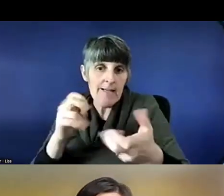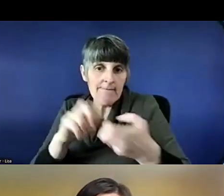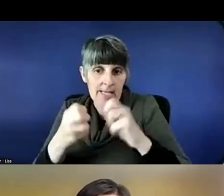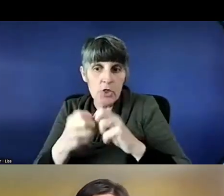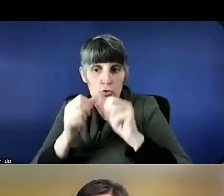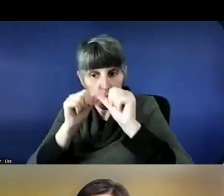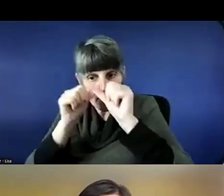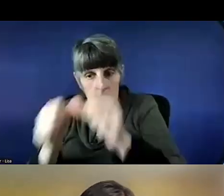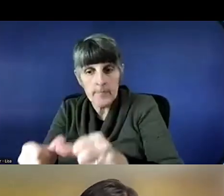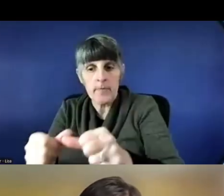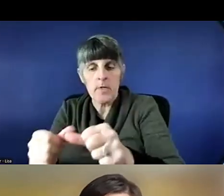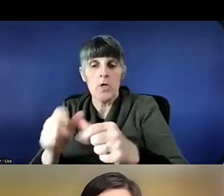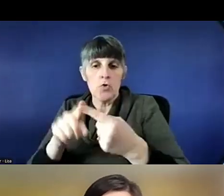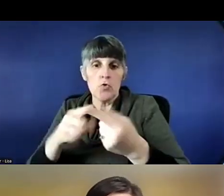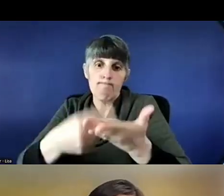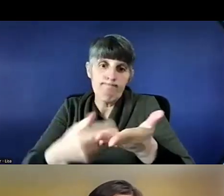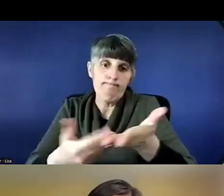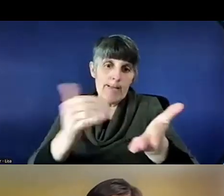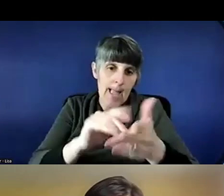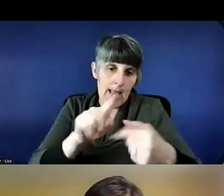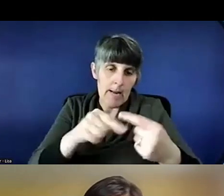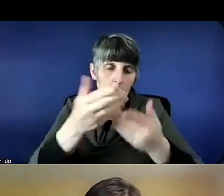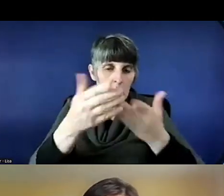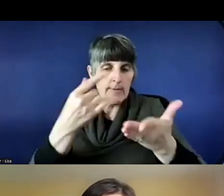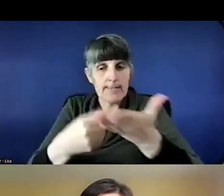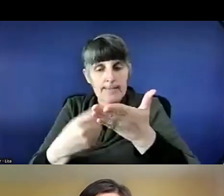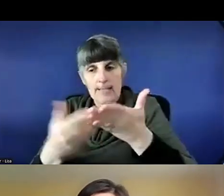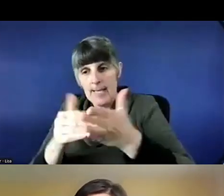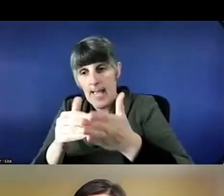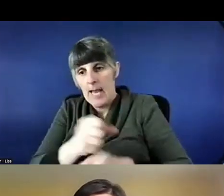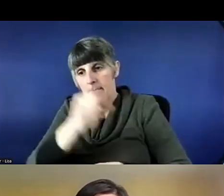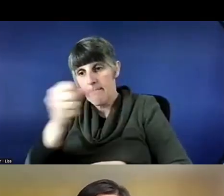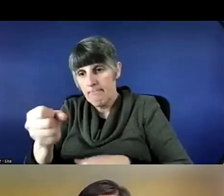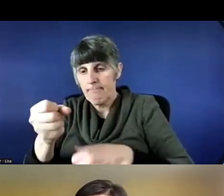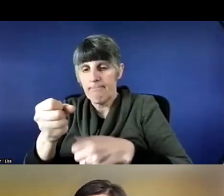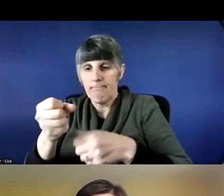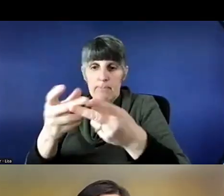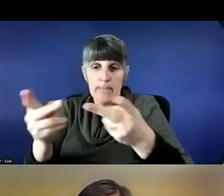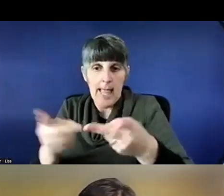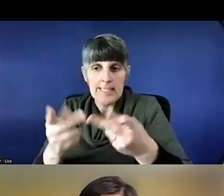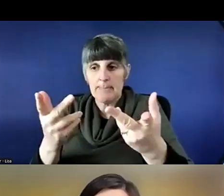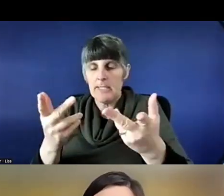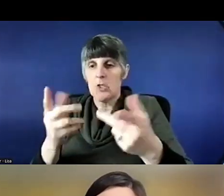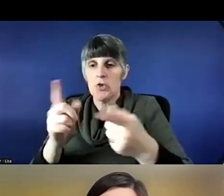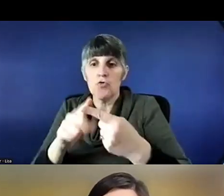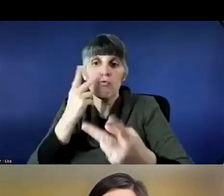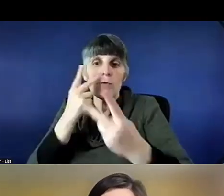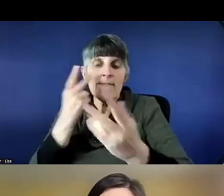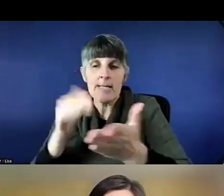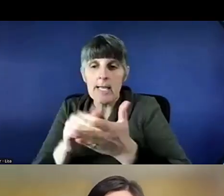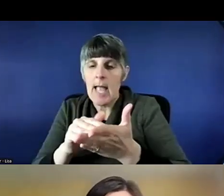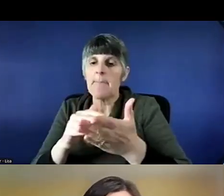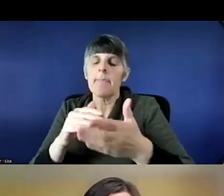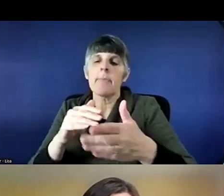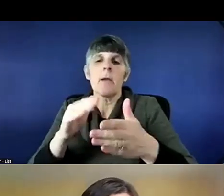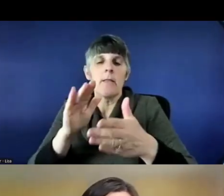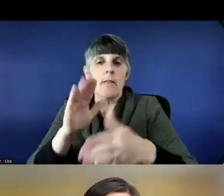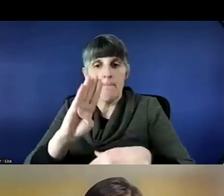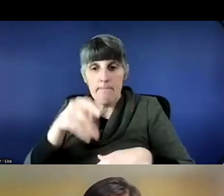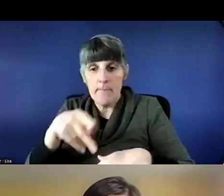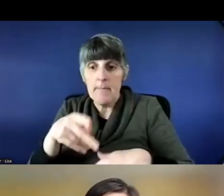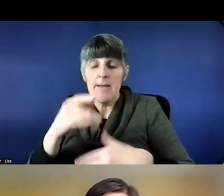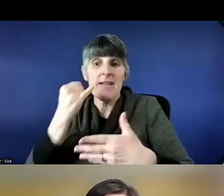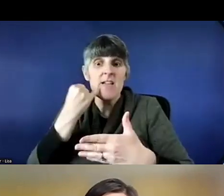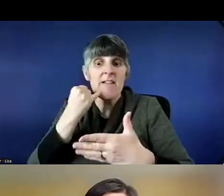are continuing, to talk again about services, talk again about placement, to revisit the behavioral intervention plan. If the school is